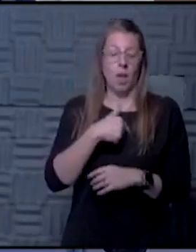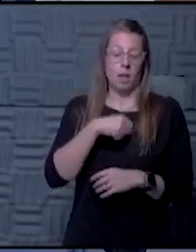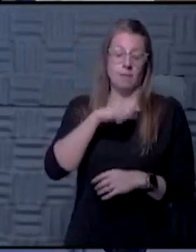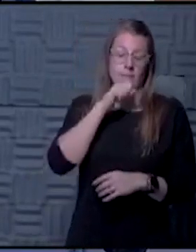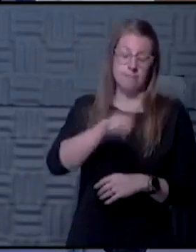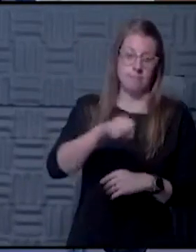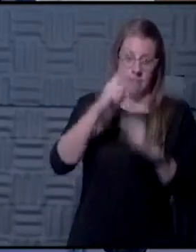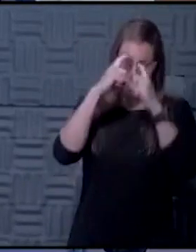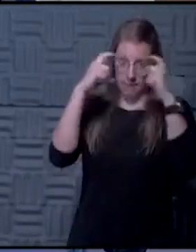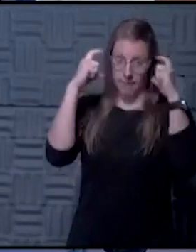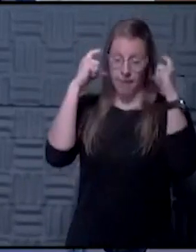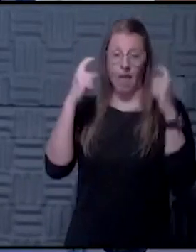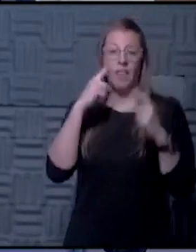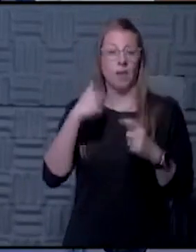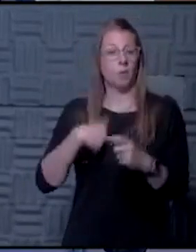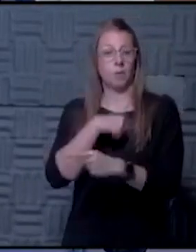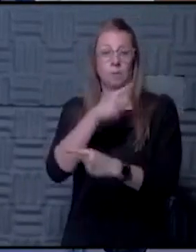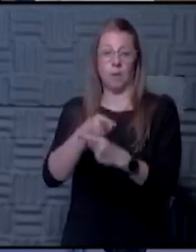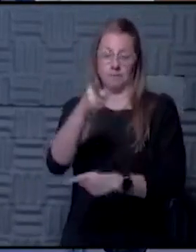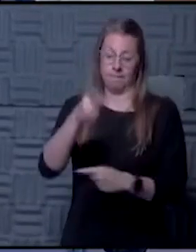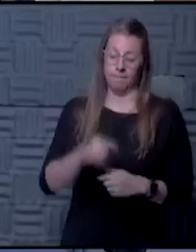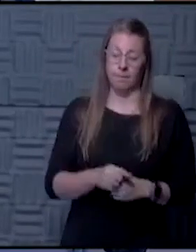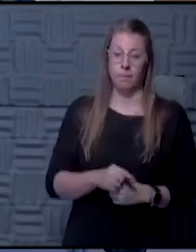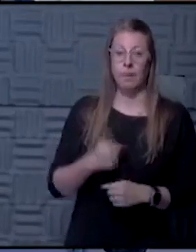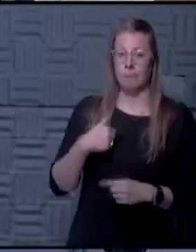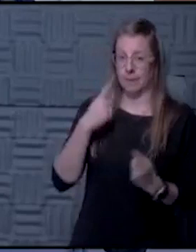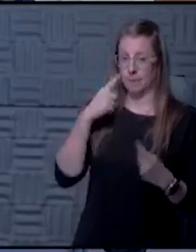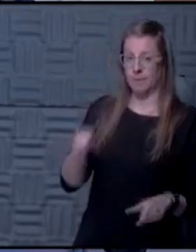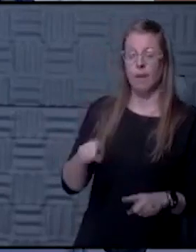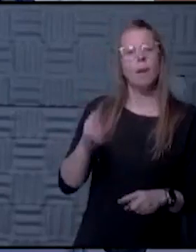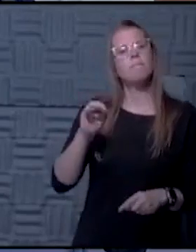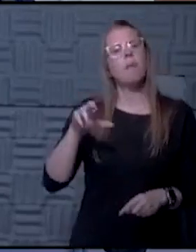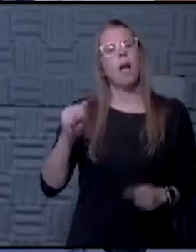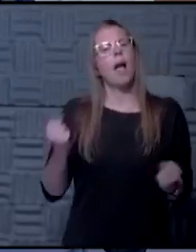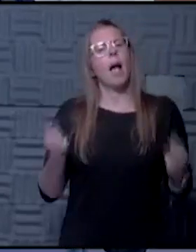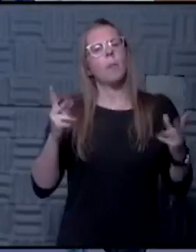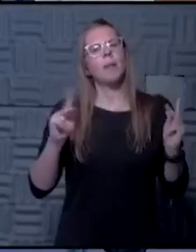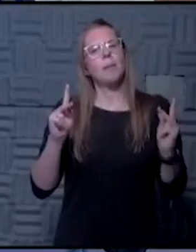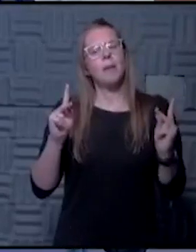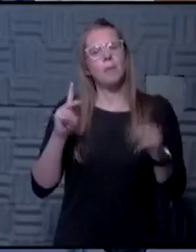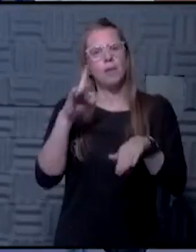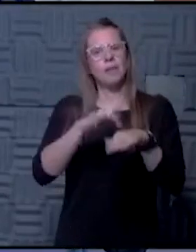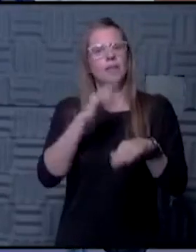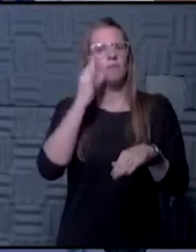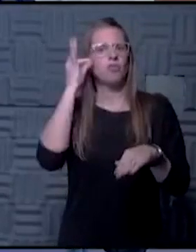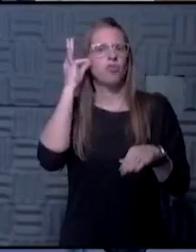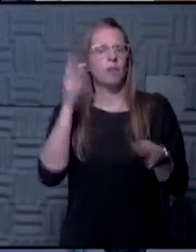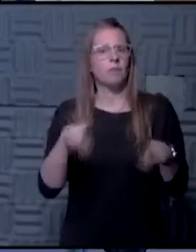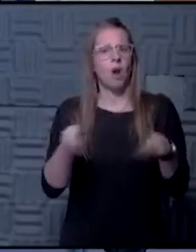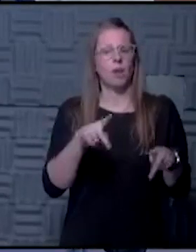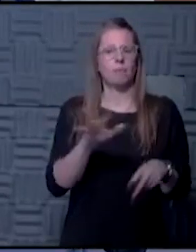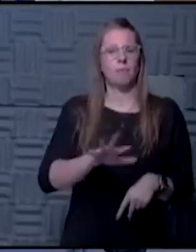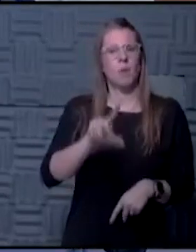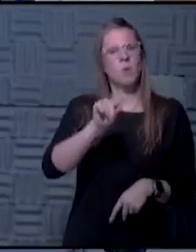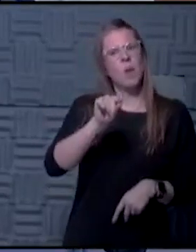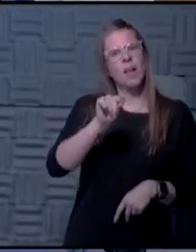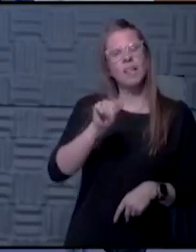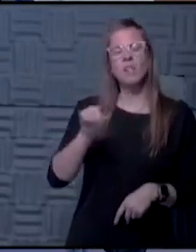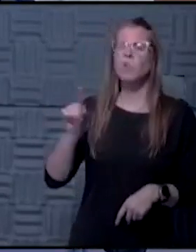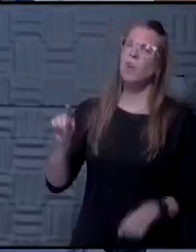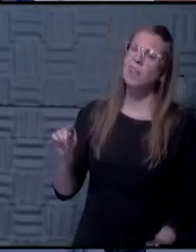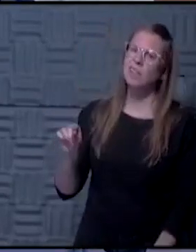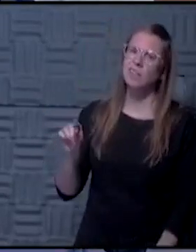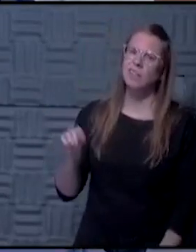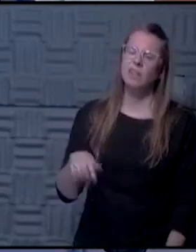we're dead on right, Hawk. Absolutely. So, Mara, how many people were at that party, that Chiefs party? There's about 20 of us. Okay, so you think